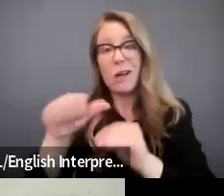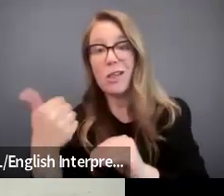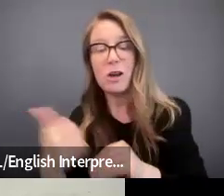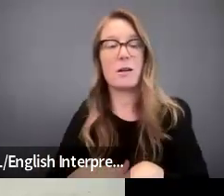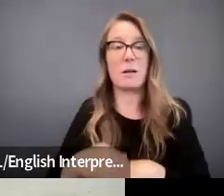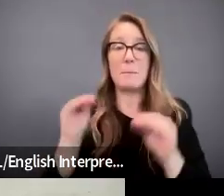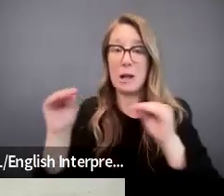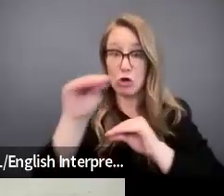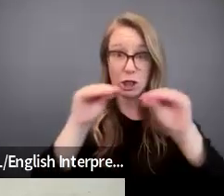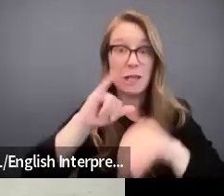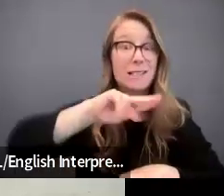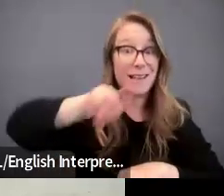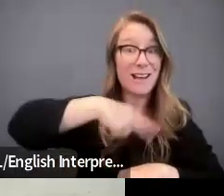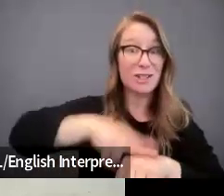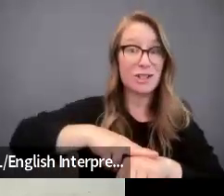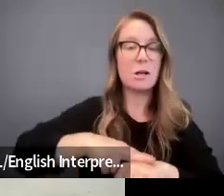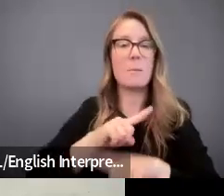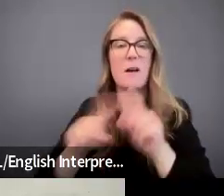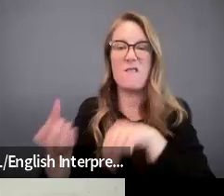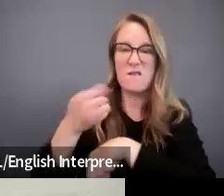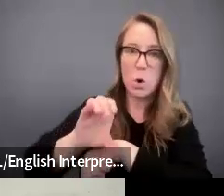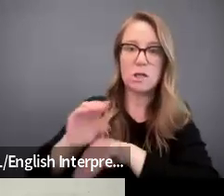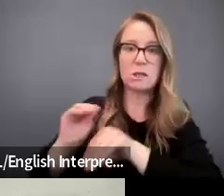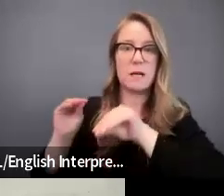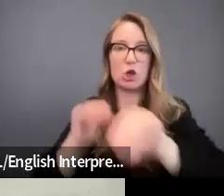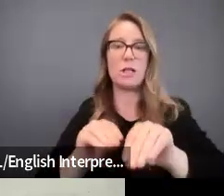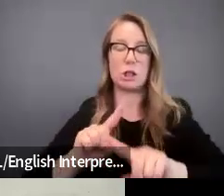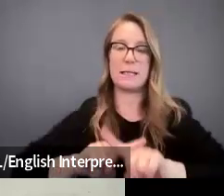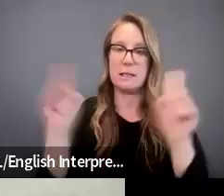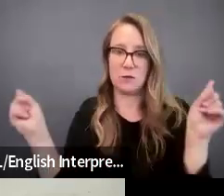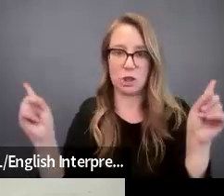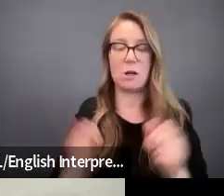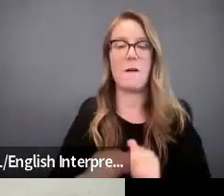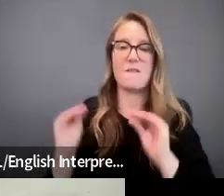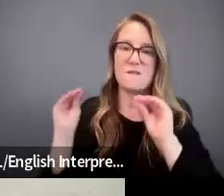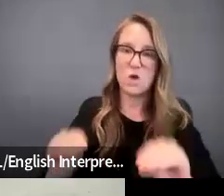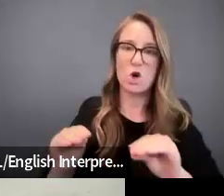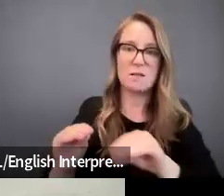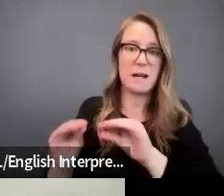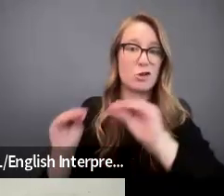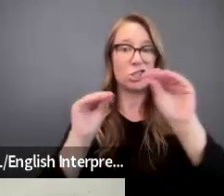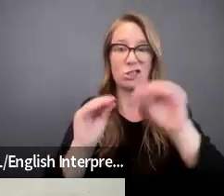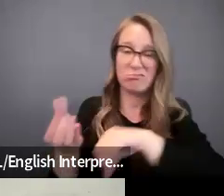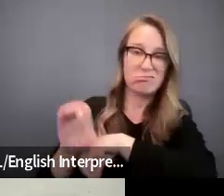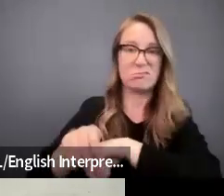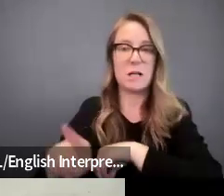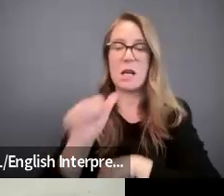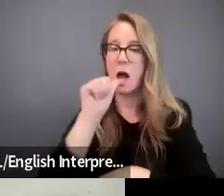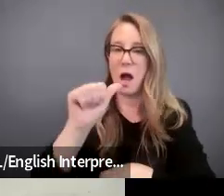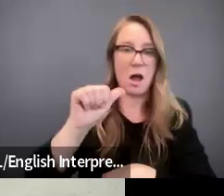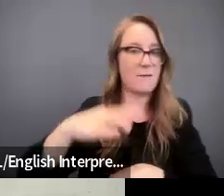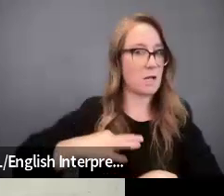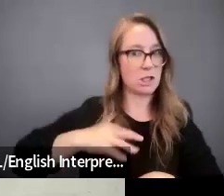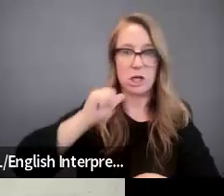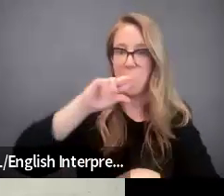migration is natural, forced migration is a different story. Forced migration is not voluntary and it is not